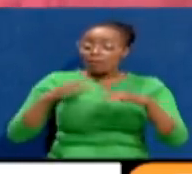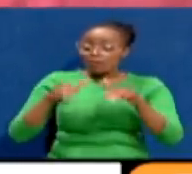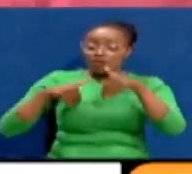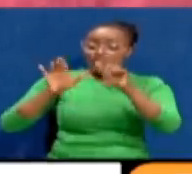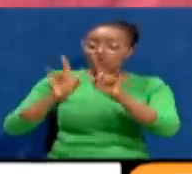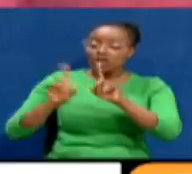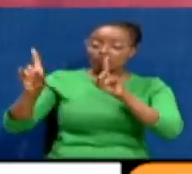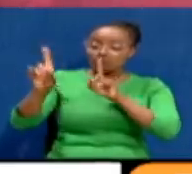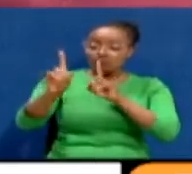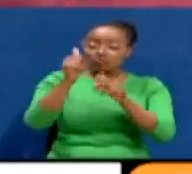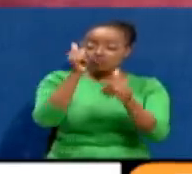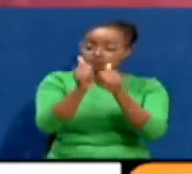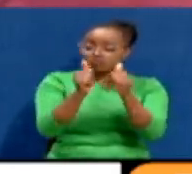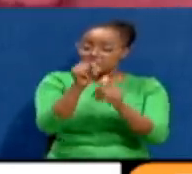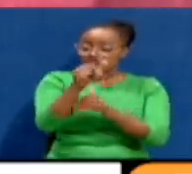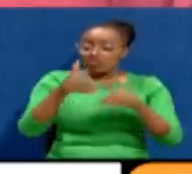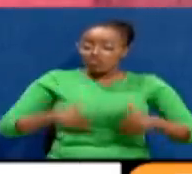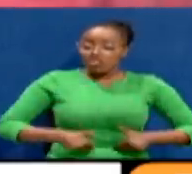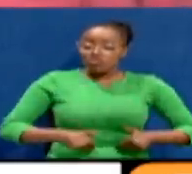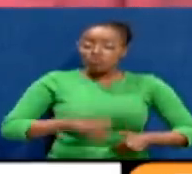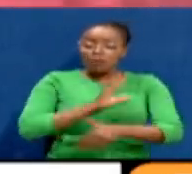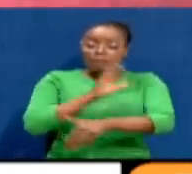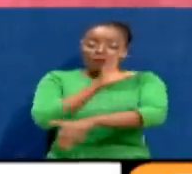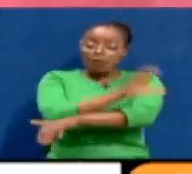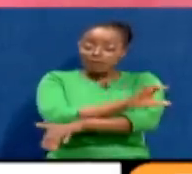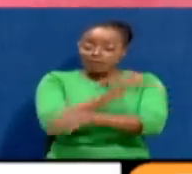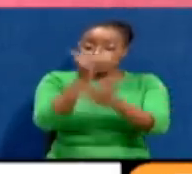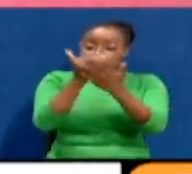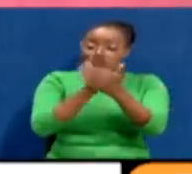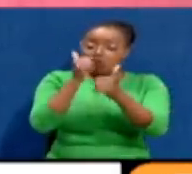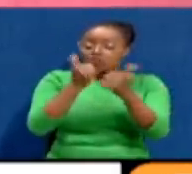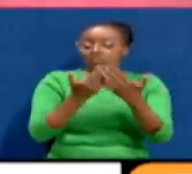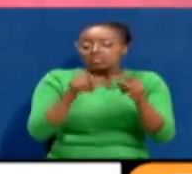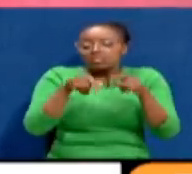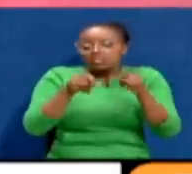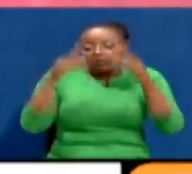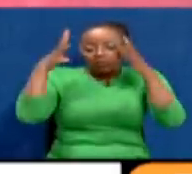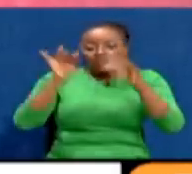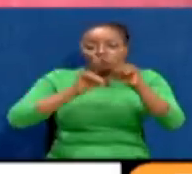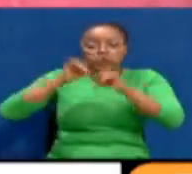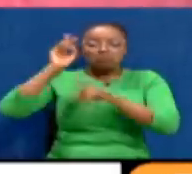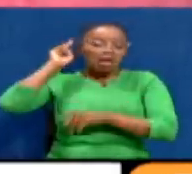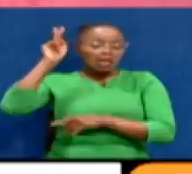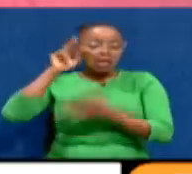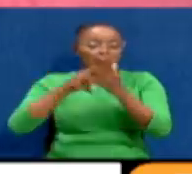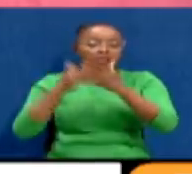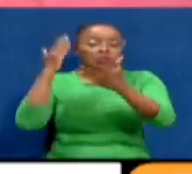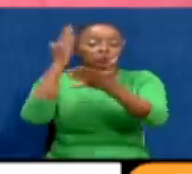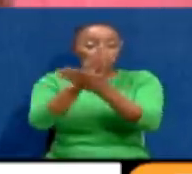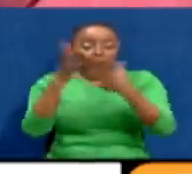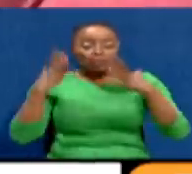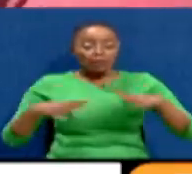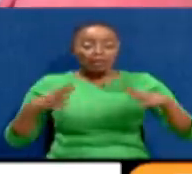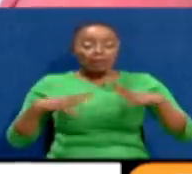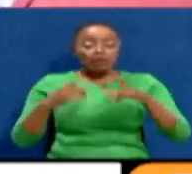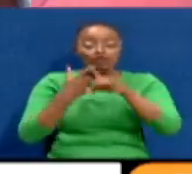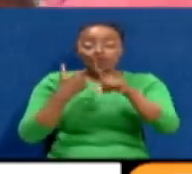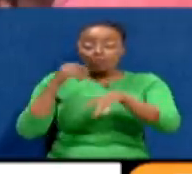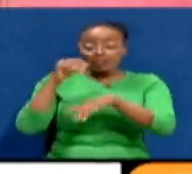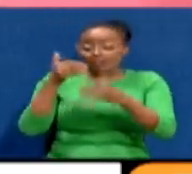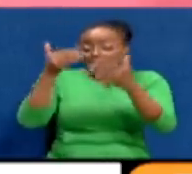distancing. That was the youth empowerment program that was taking him to Kisii. Otherwise, you will not stop members of the public from